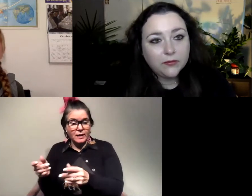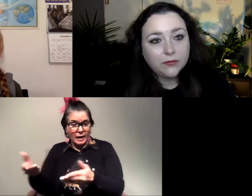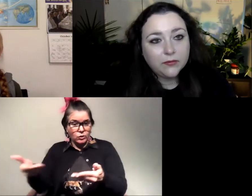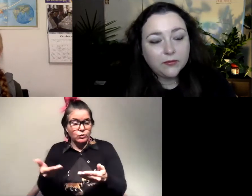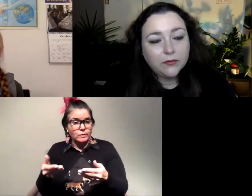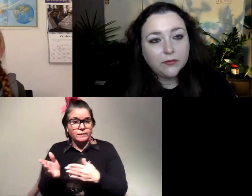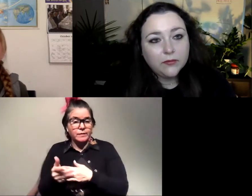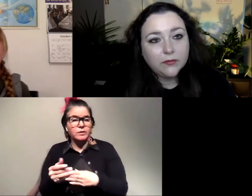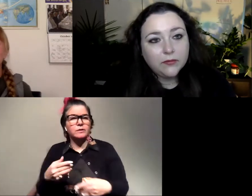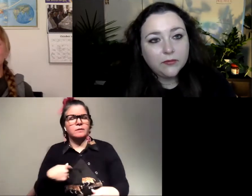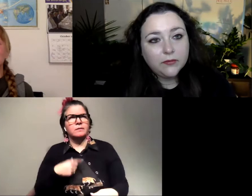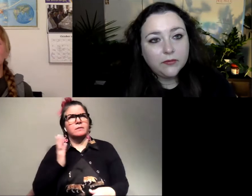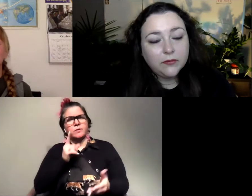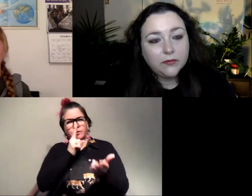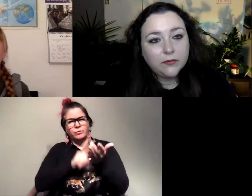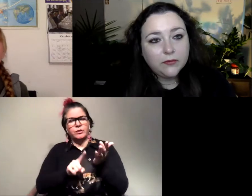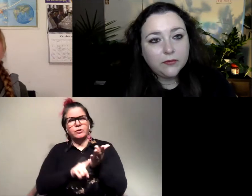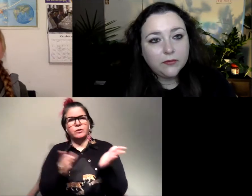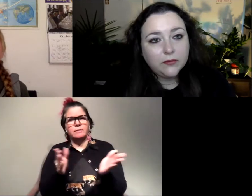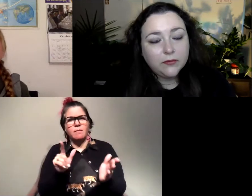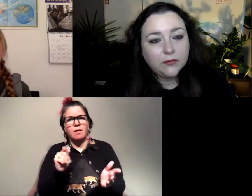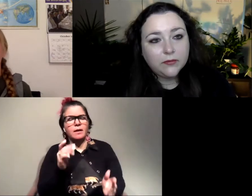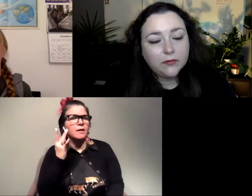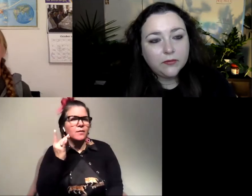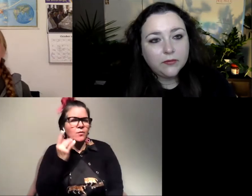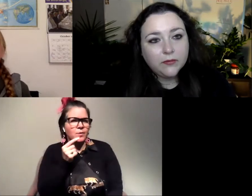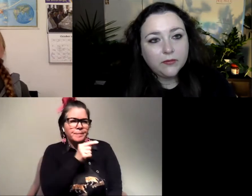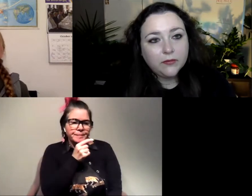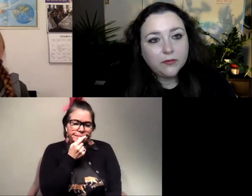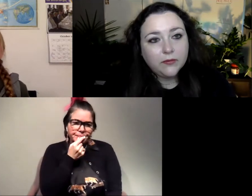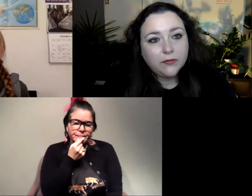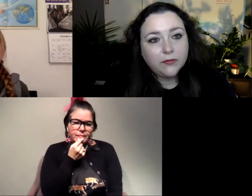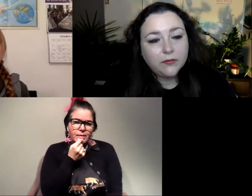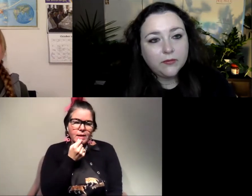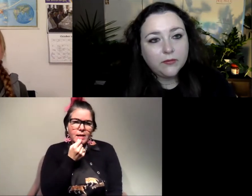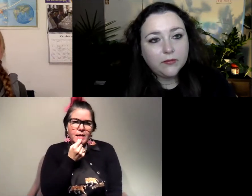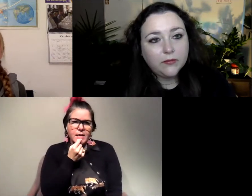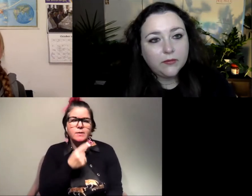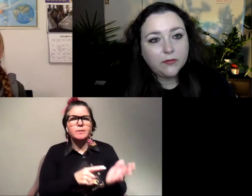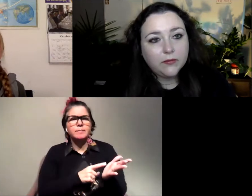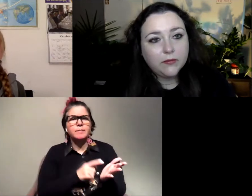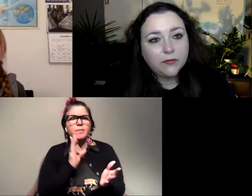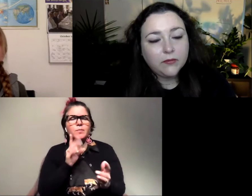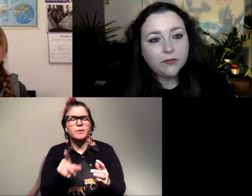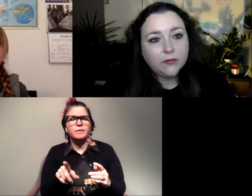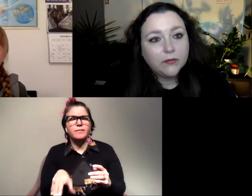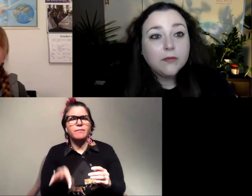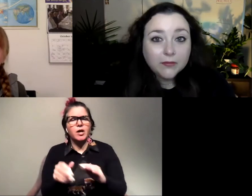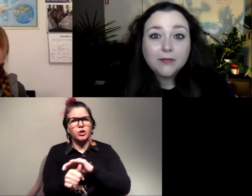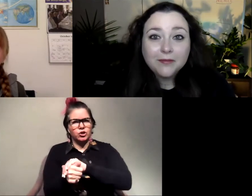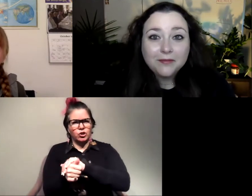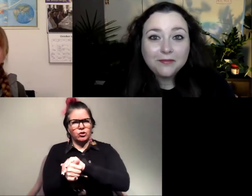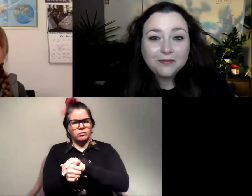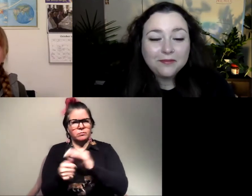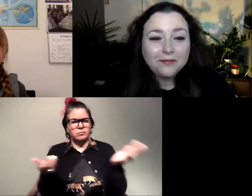When I was doing research in this little lake in California, we would sometimes find turtles, just like